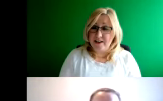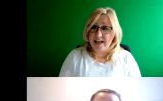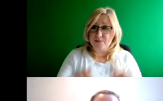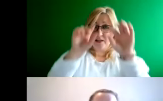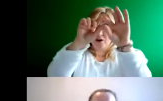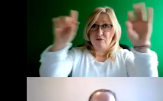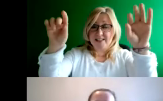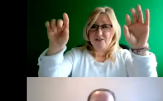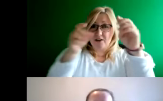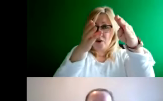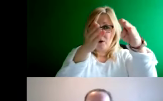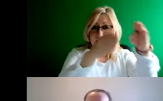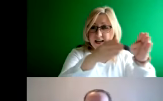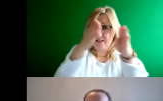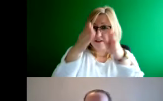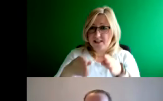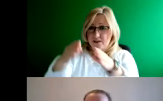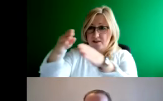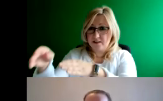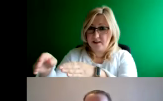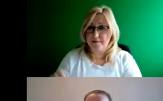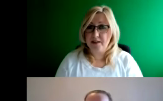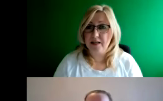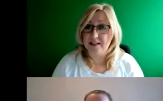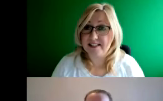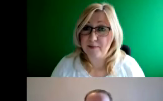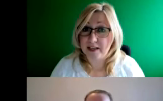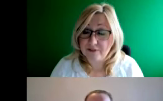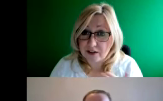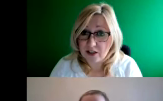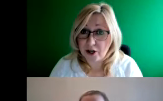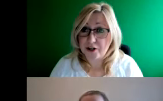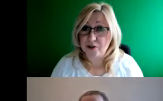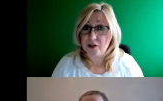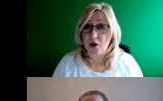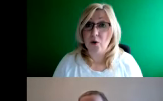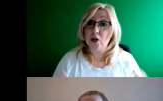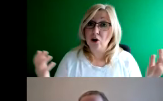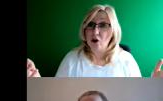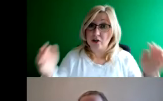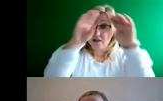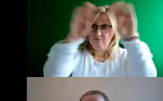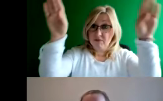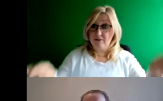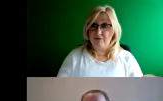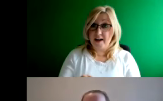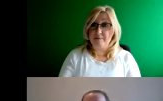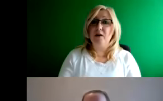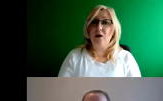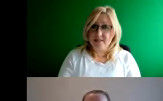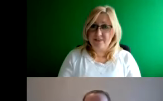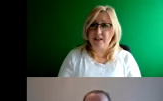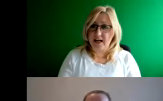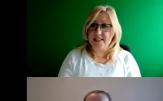But within our heads, we can go restaurant, what kind of restaurant? Yeah. In the same way, if you're a lawyer, you can go court,